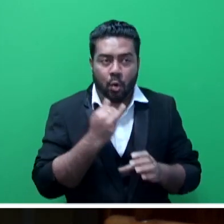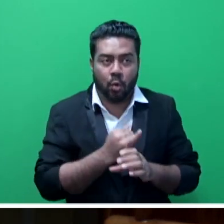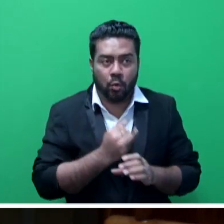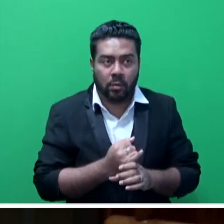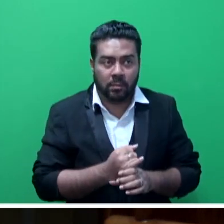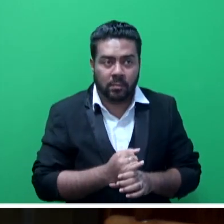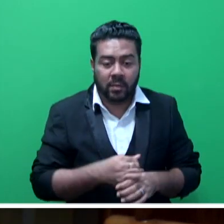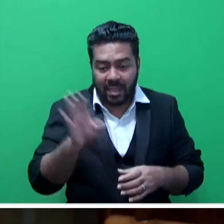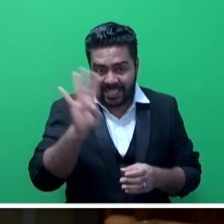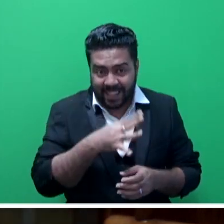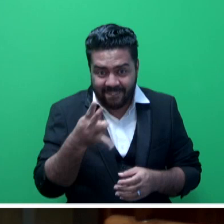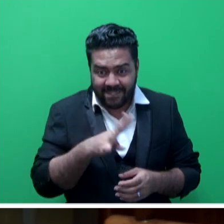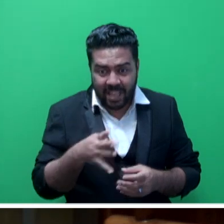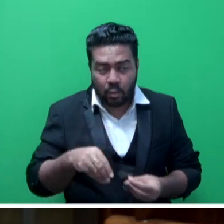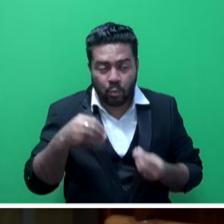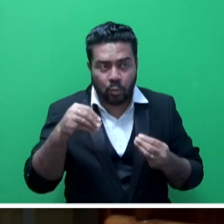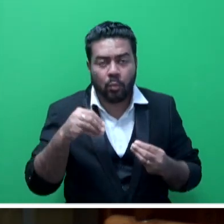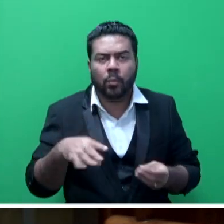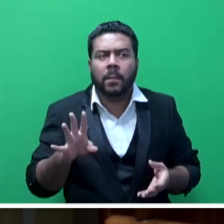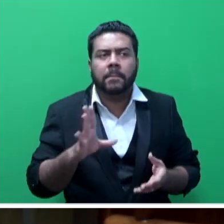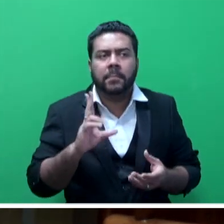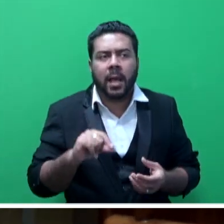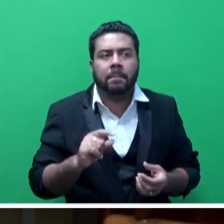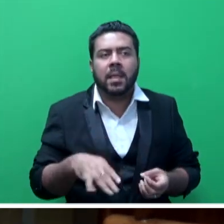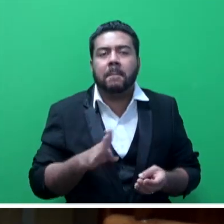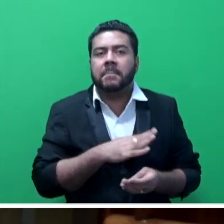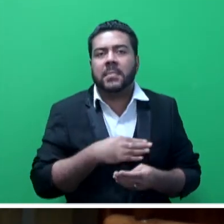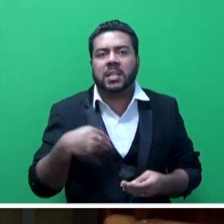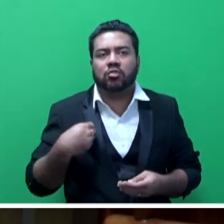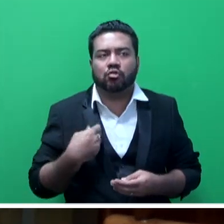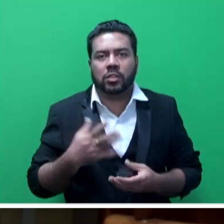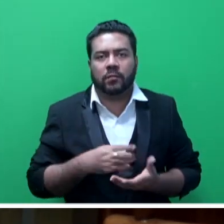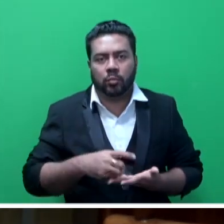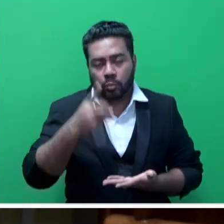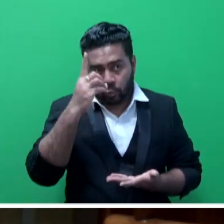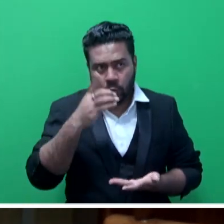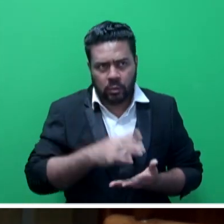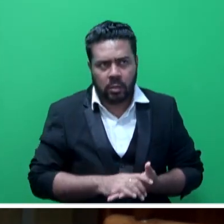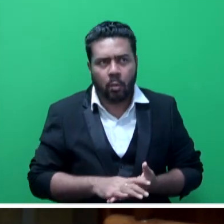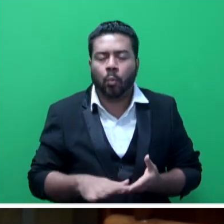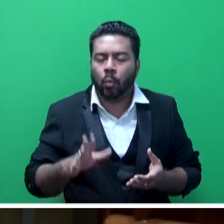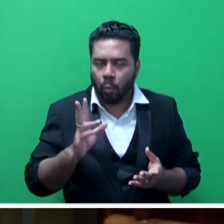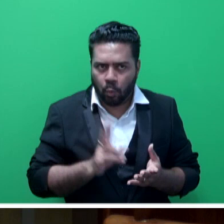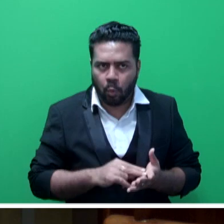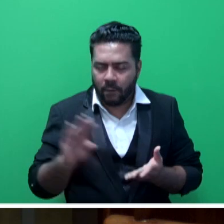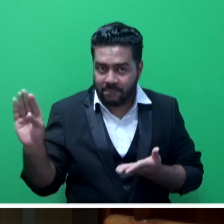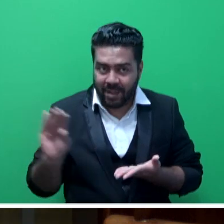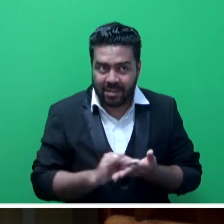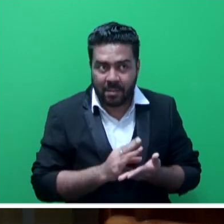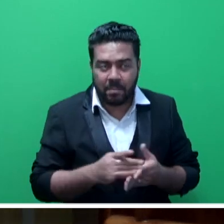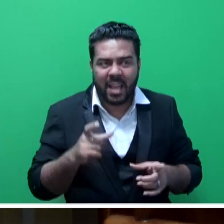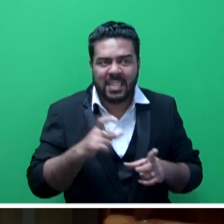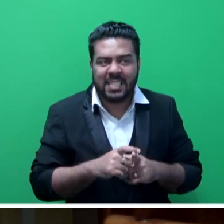survey conducted was by the Ministry and our Fiji program support facility funded by the